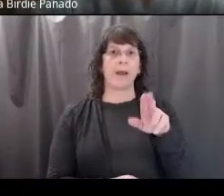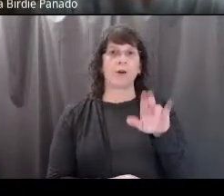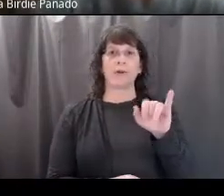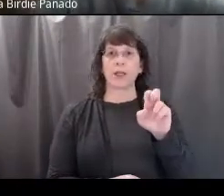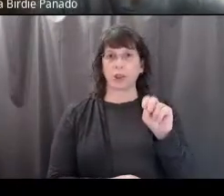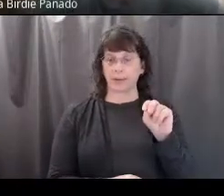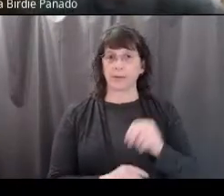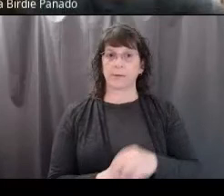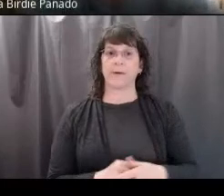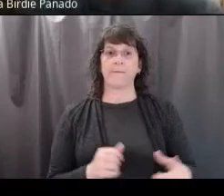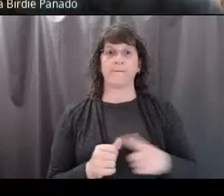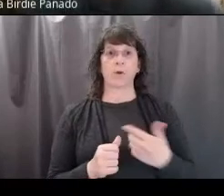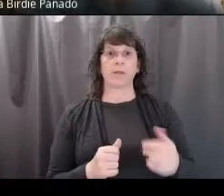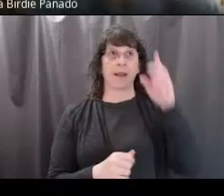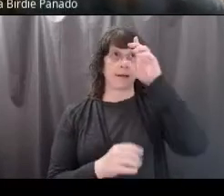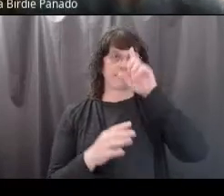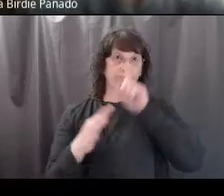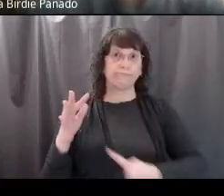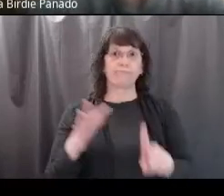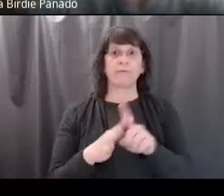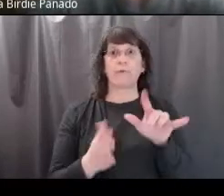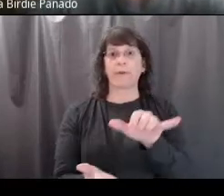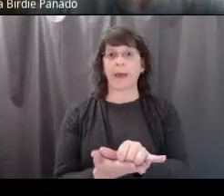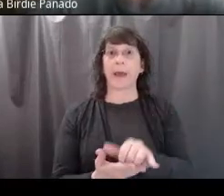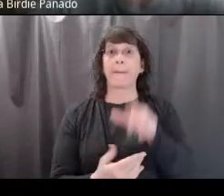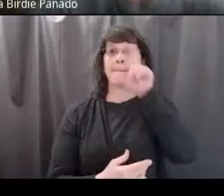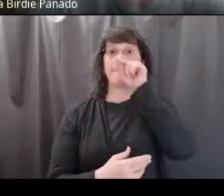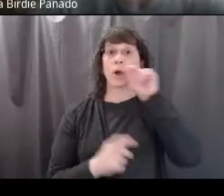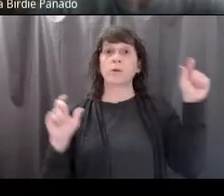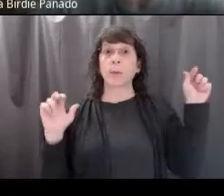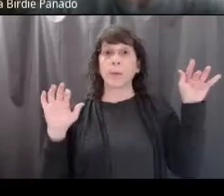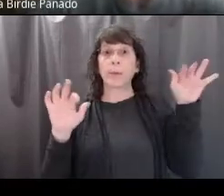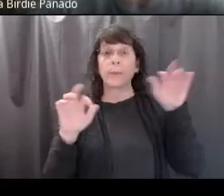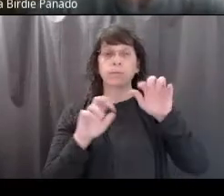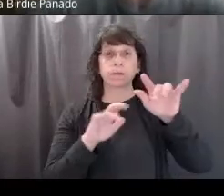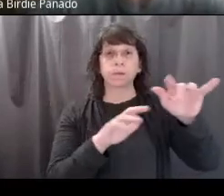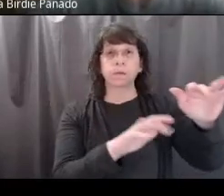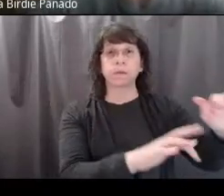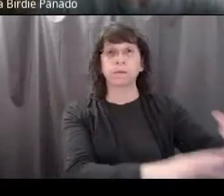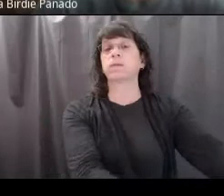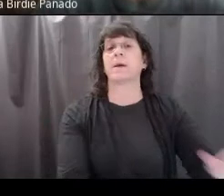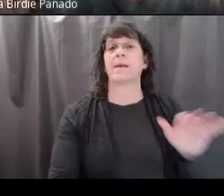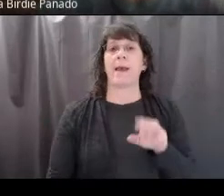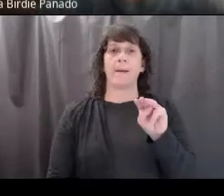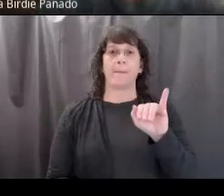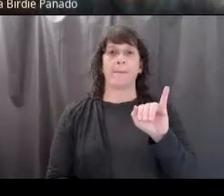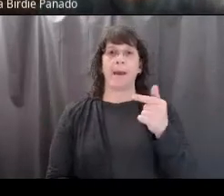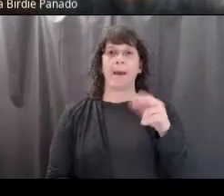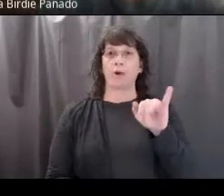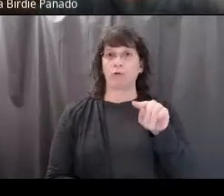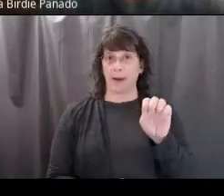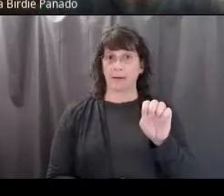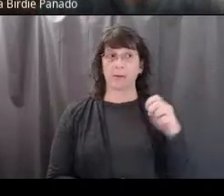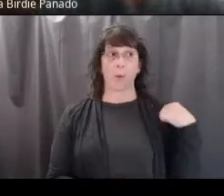And the first thing that comes to mind for me is when birds migrate. So over time,